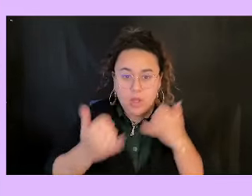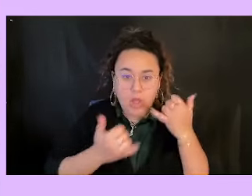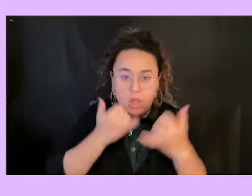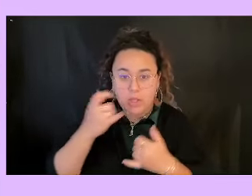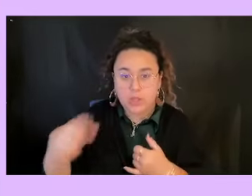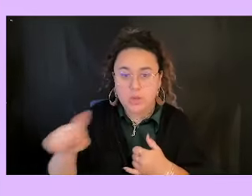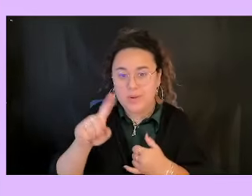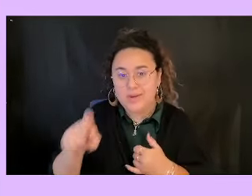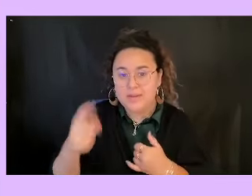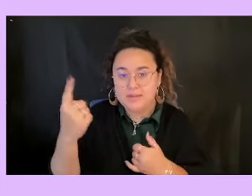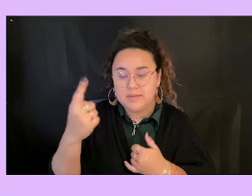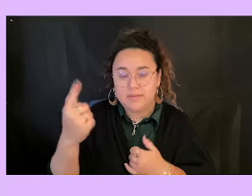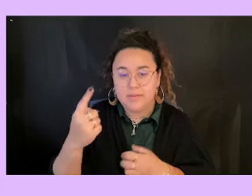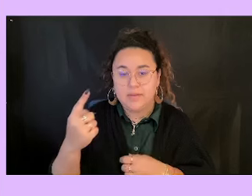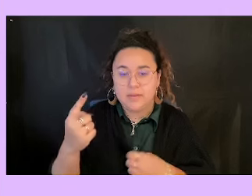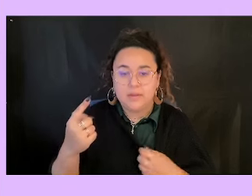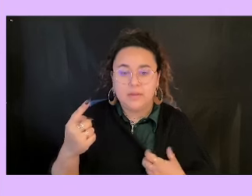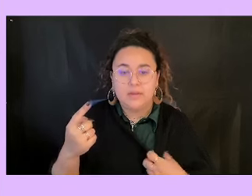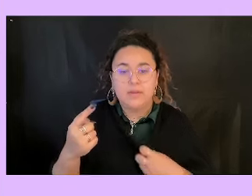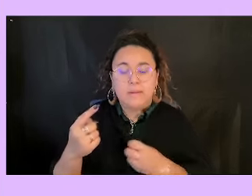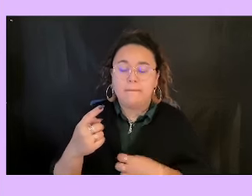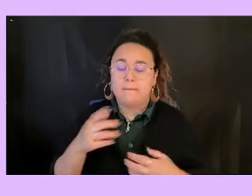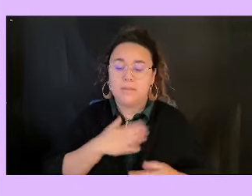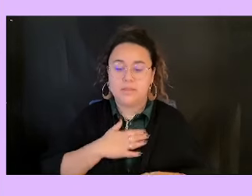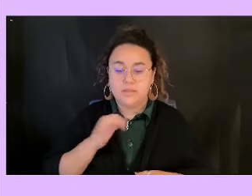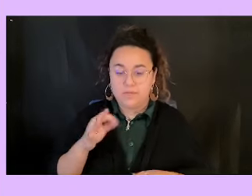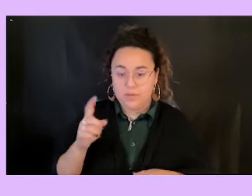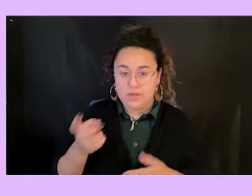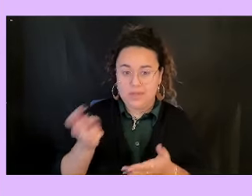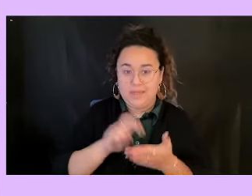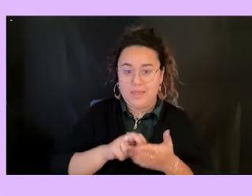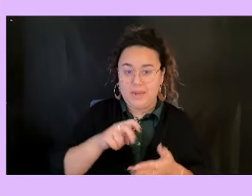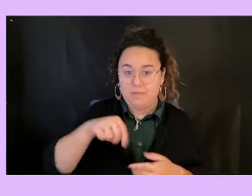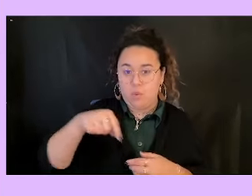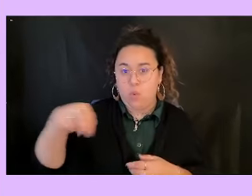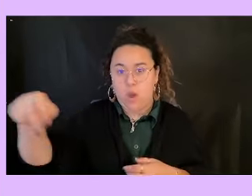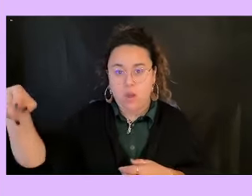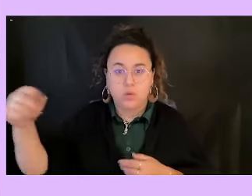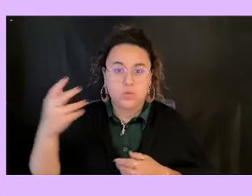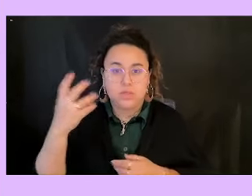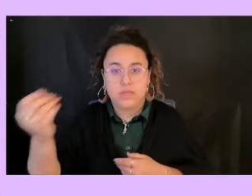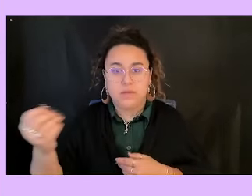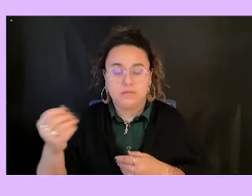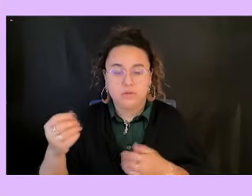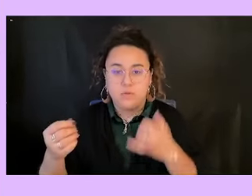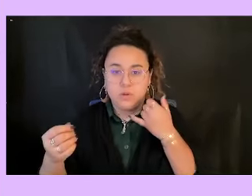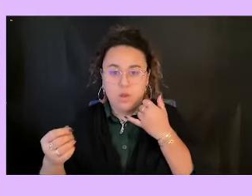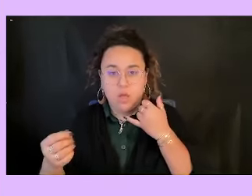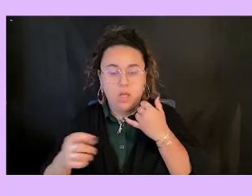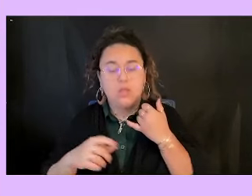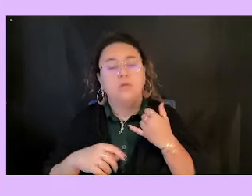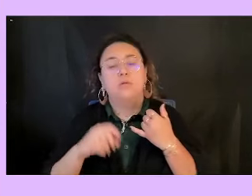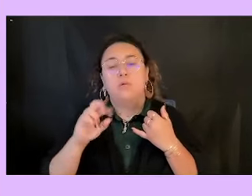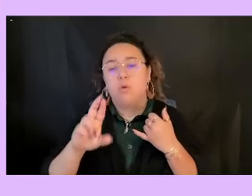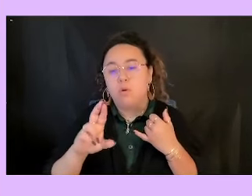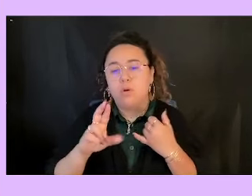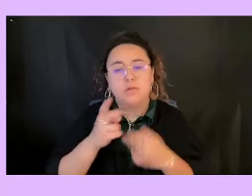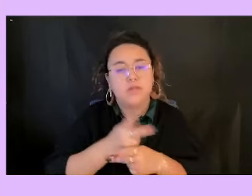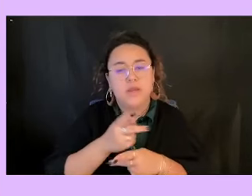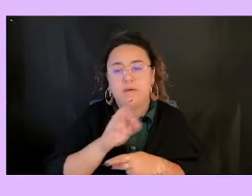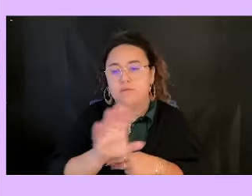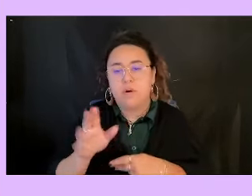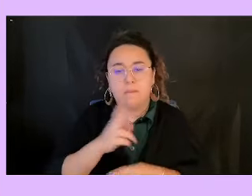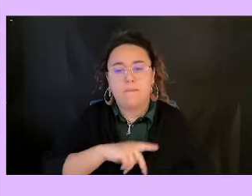and needing things from you. Please, if you need to get up and leave the room to take a call or you need to take care of any of your own personal